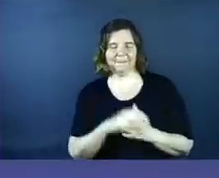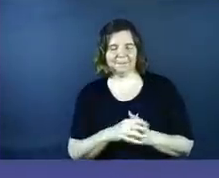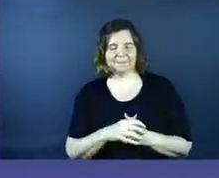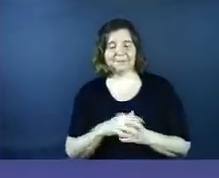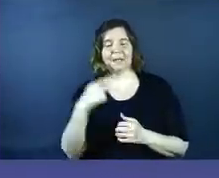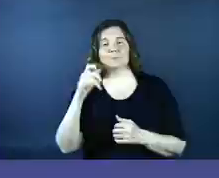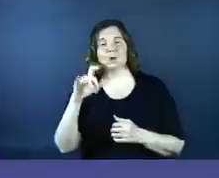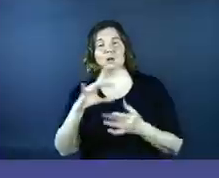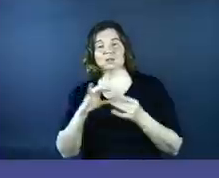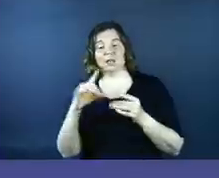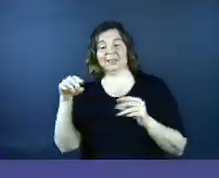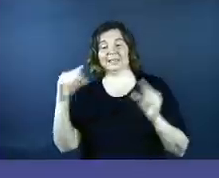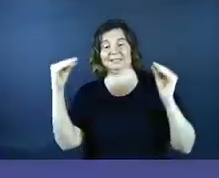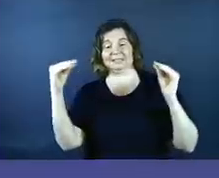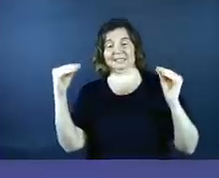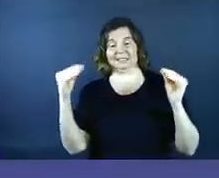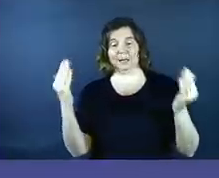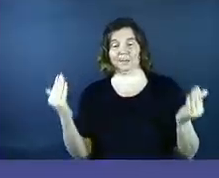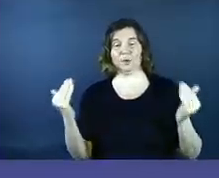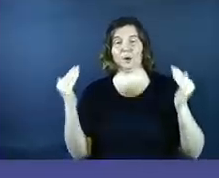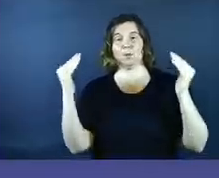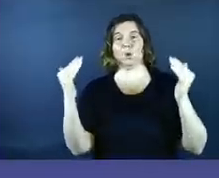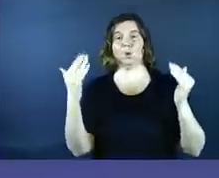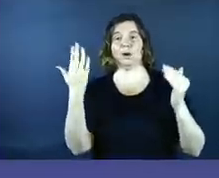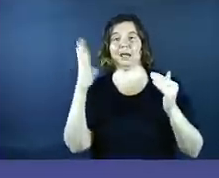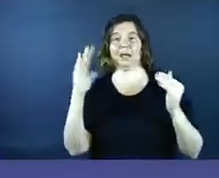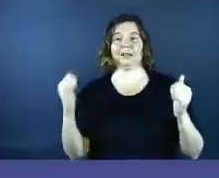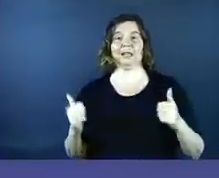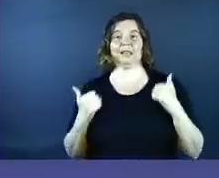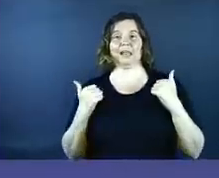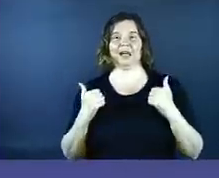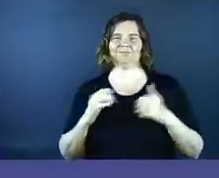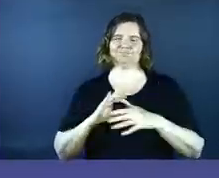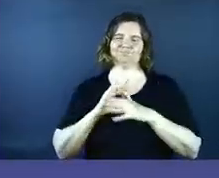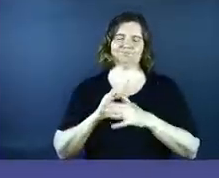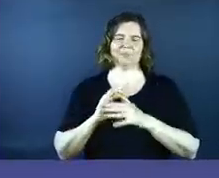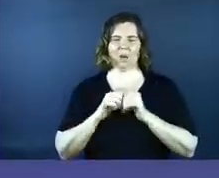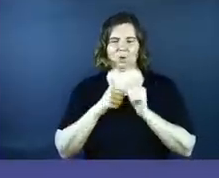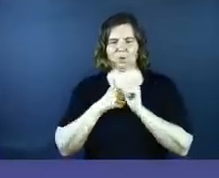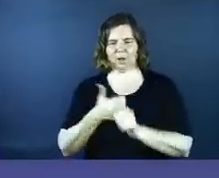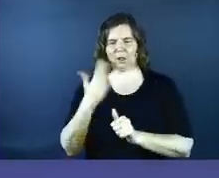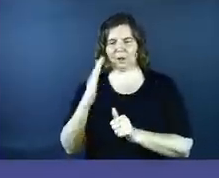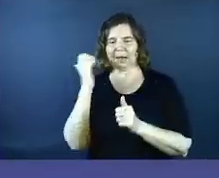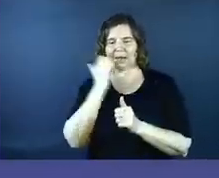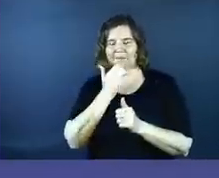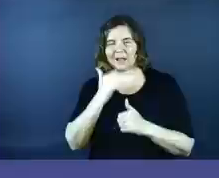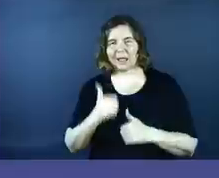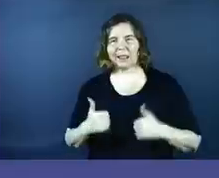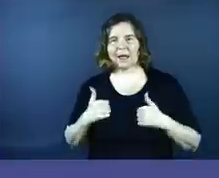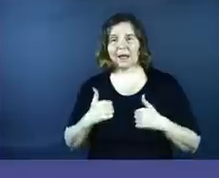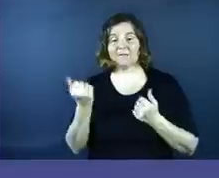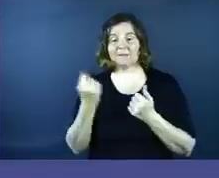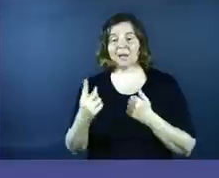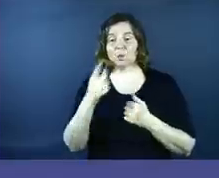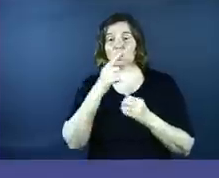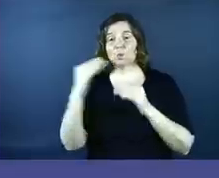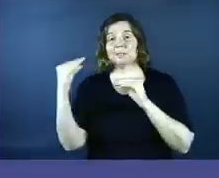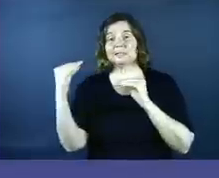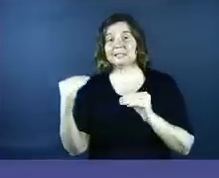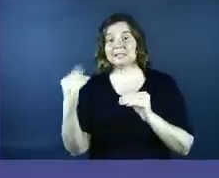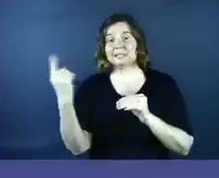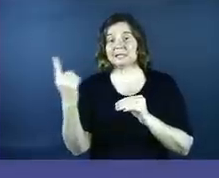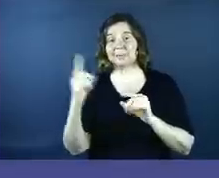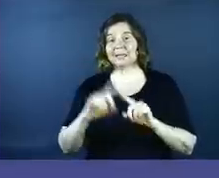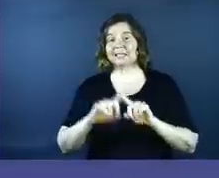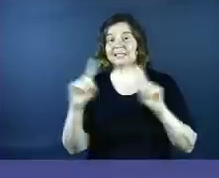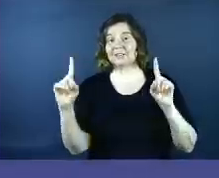Paul talking. He says, these teachings promote a godly life. They're meat and potatoes. How do you follow God in everyday life? Anyone who teaches